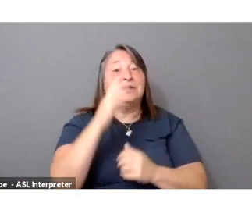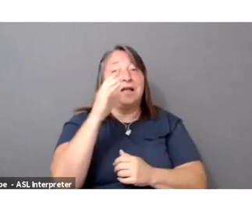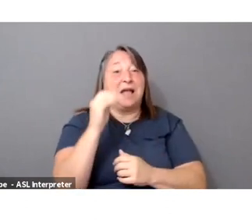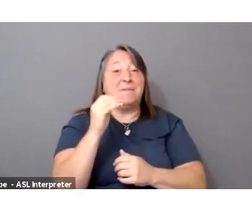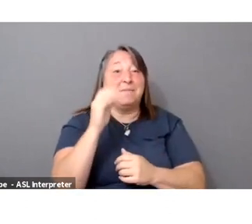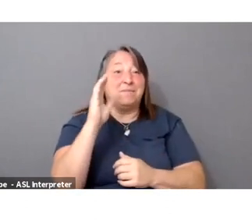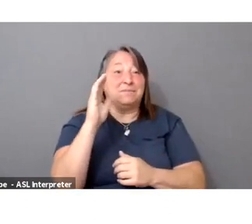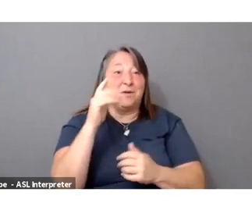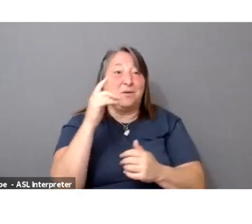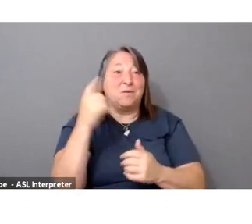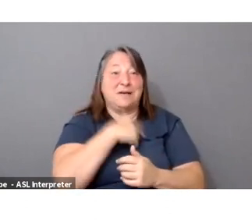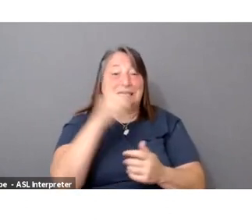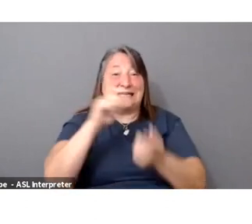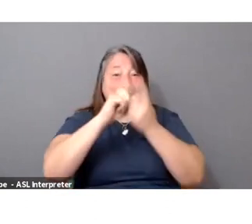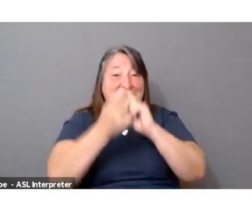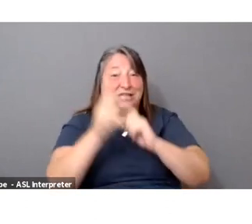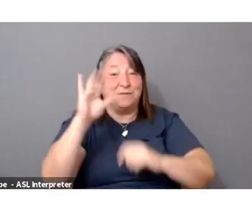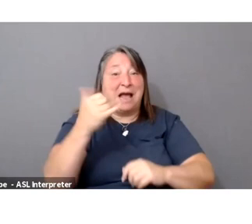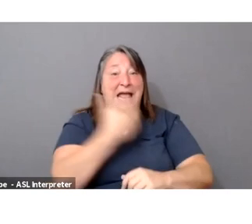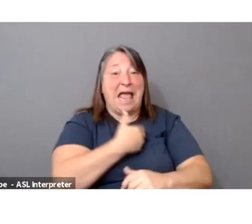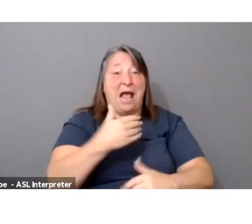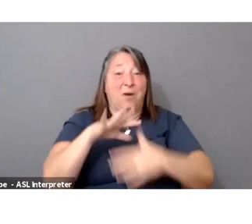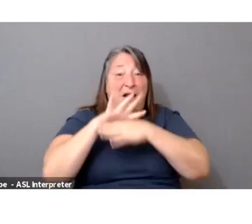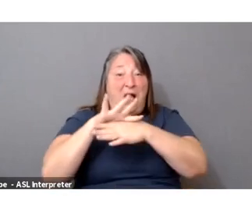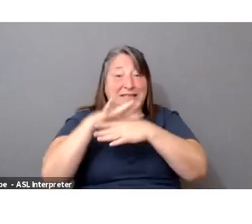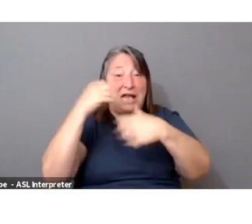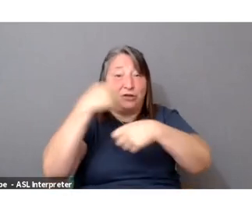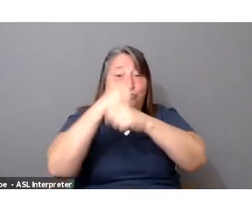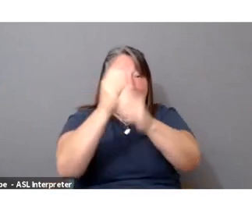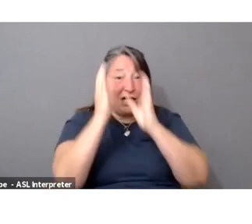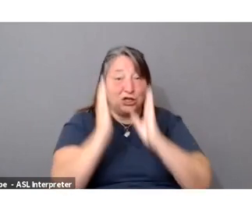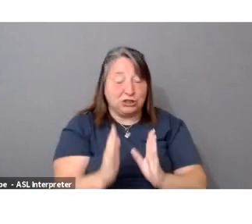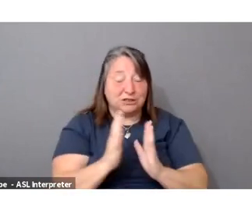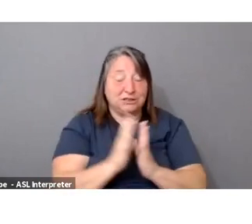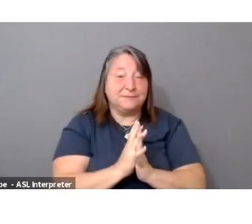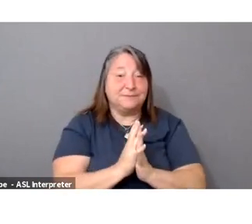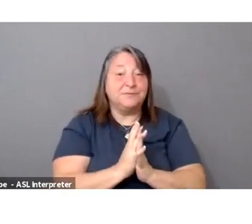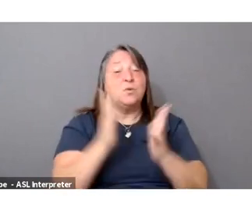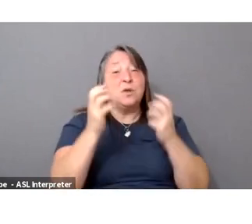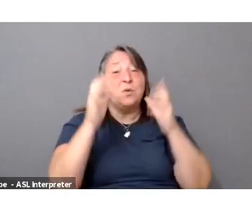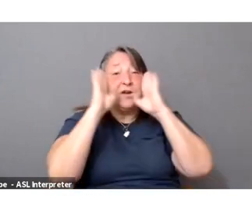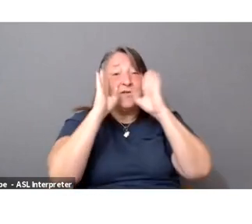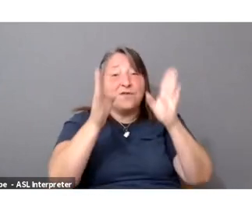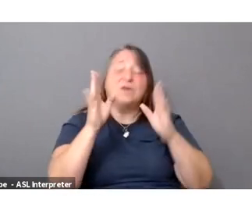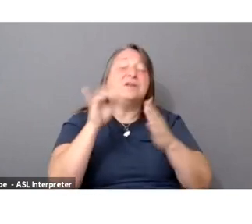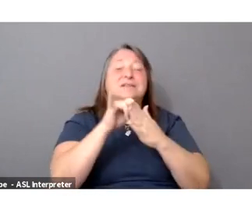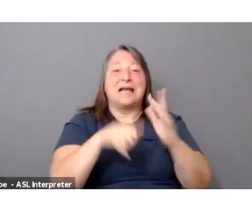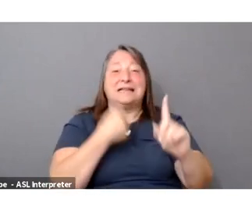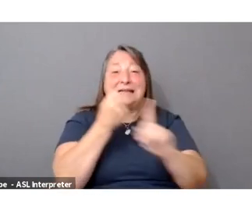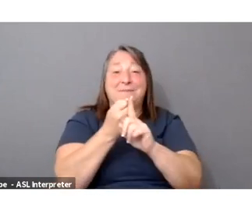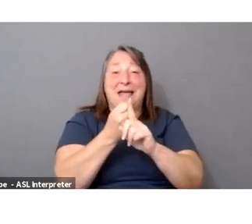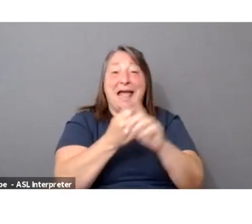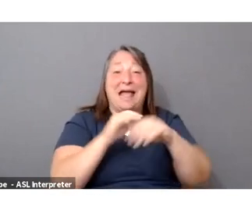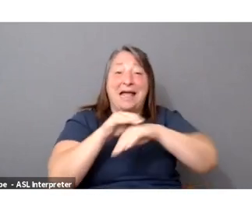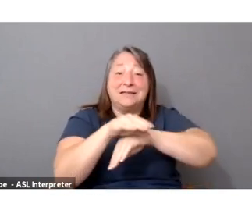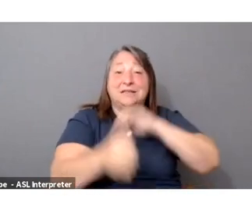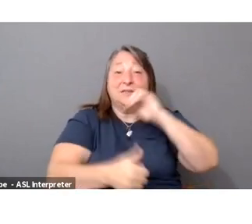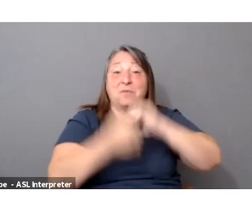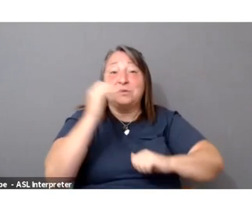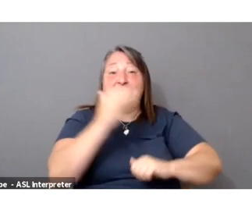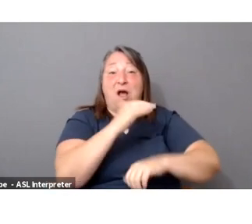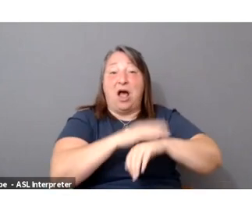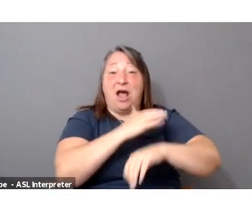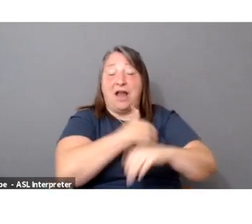creators. And we also want to really focus on the fact that the impact is greatest on